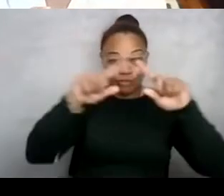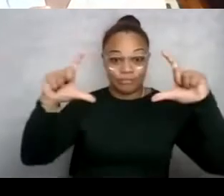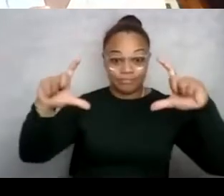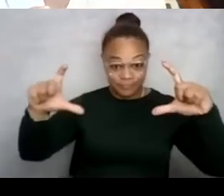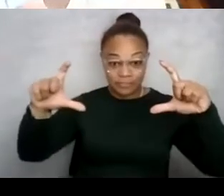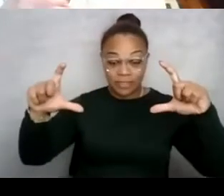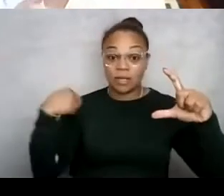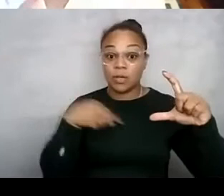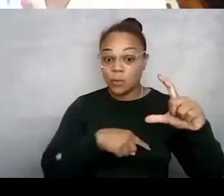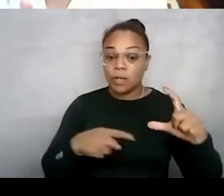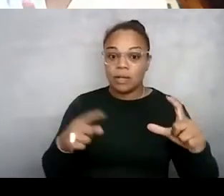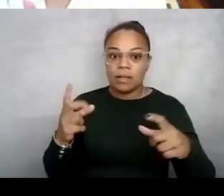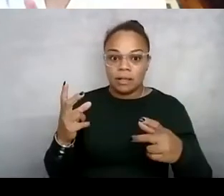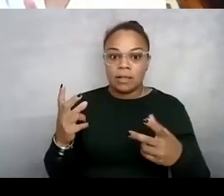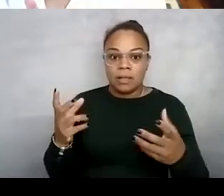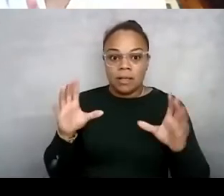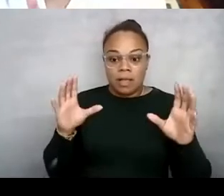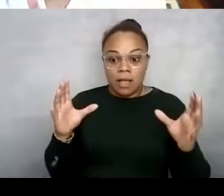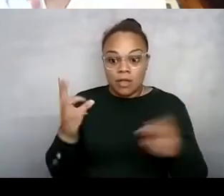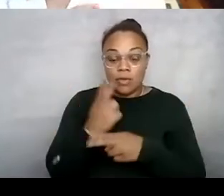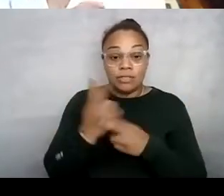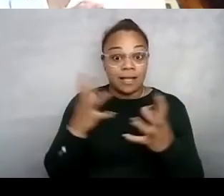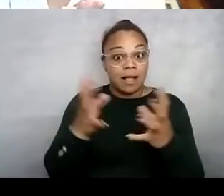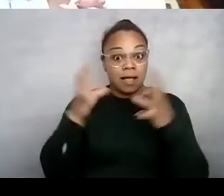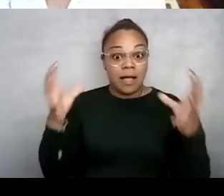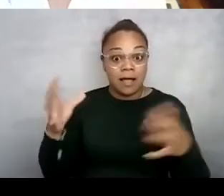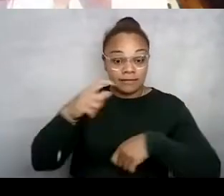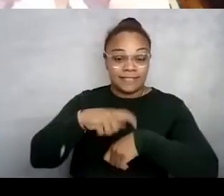10 to make us 100%.